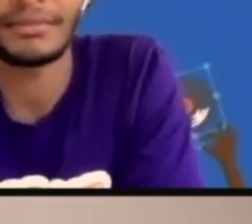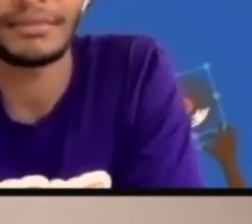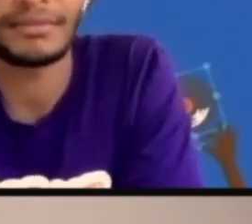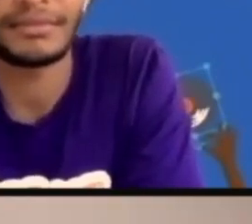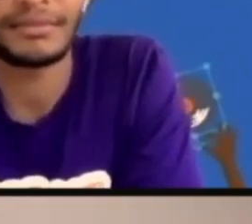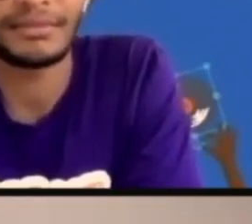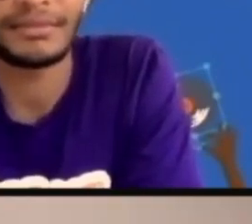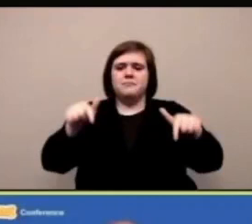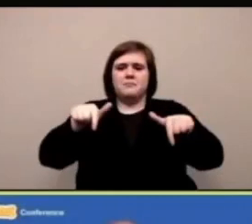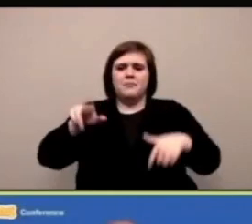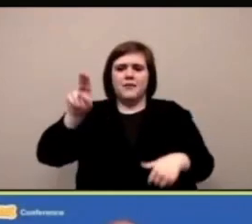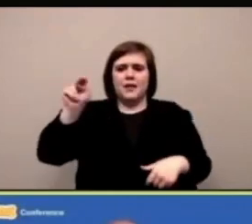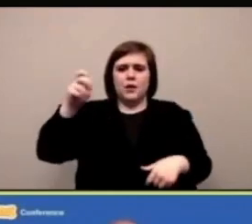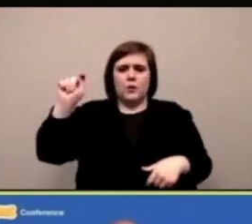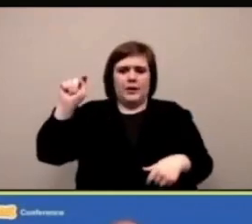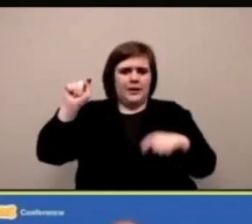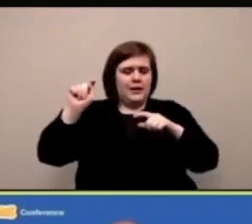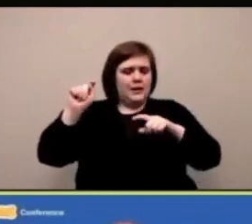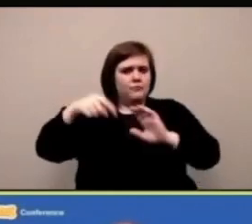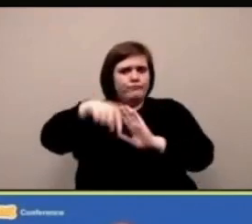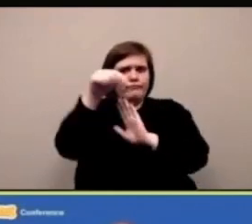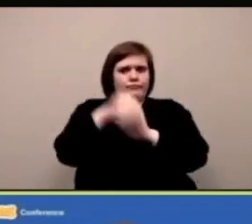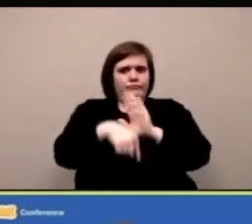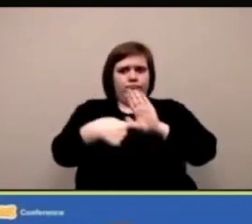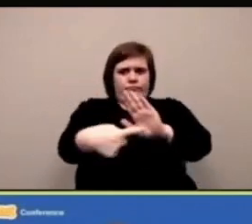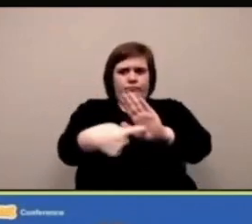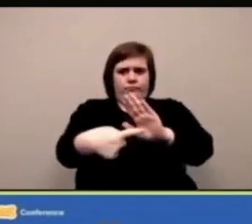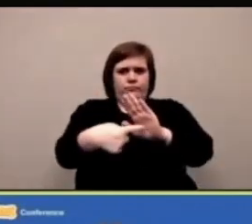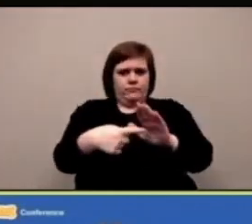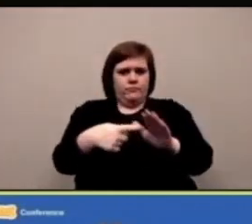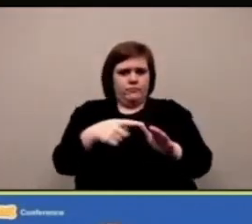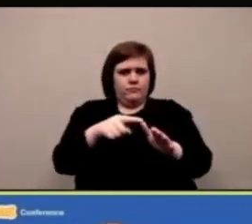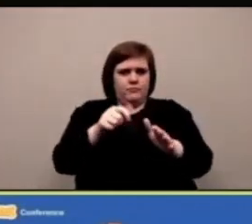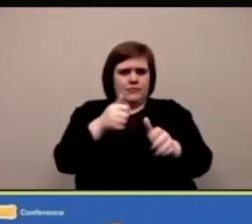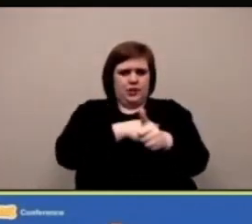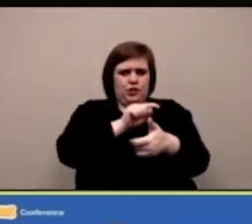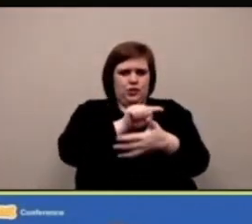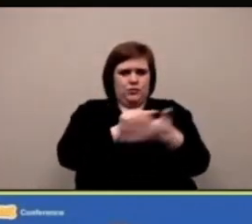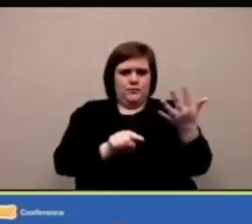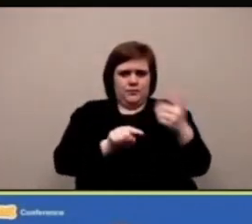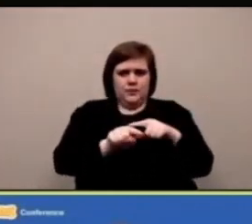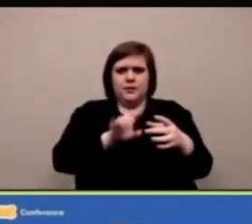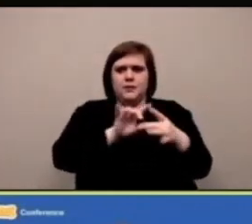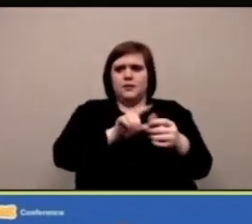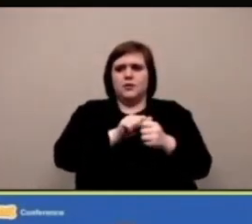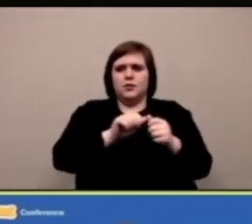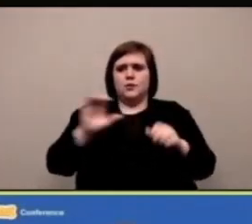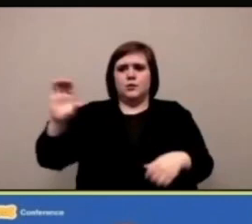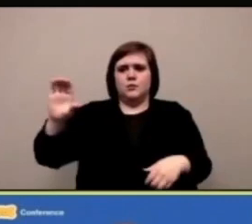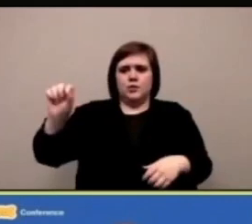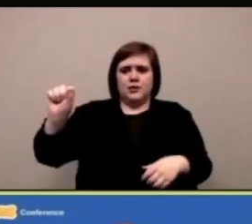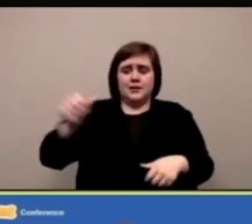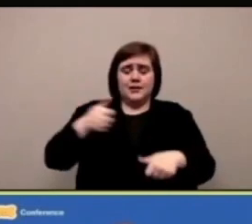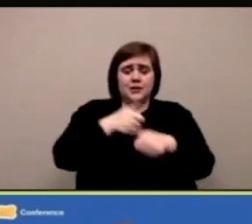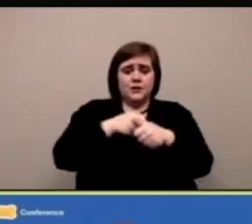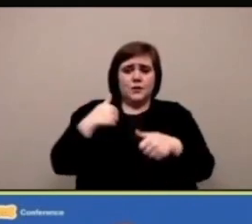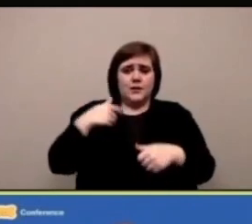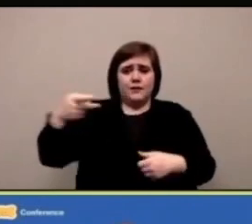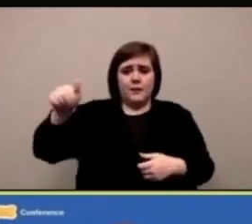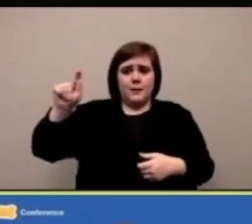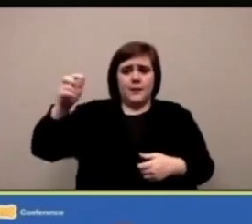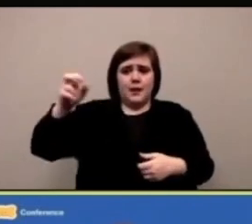this unit kind of dives deep into each one of those things, and related to computer science. Each one of those things has patterns that we can